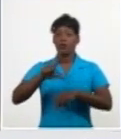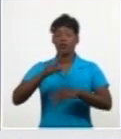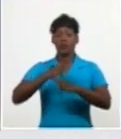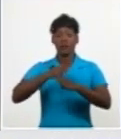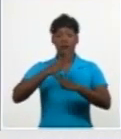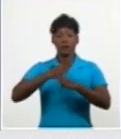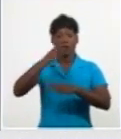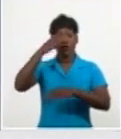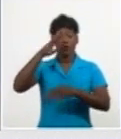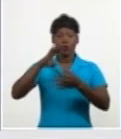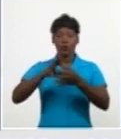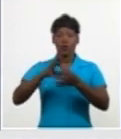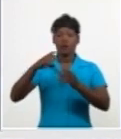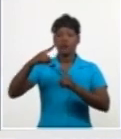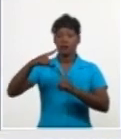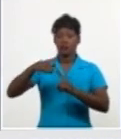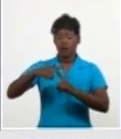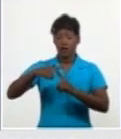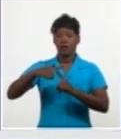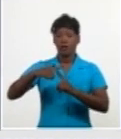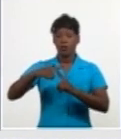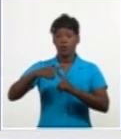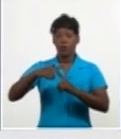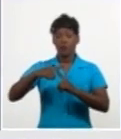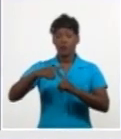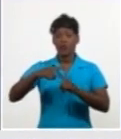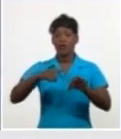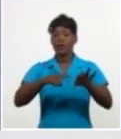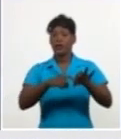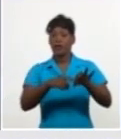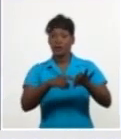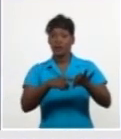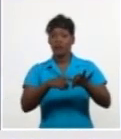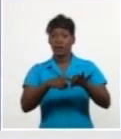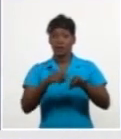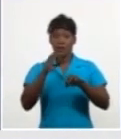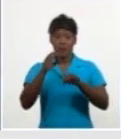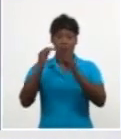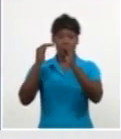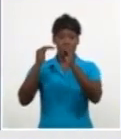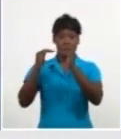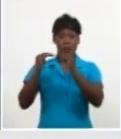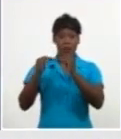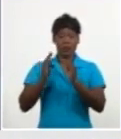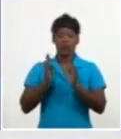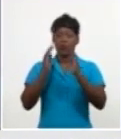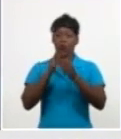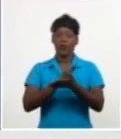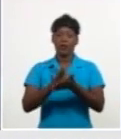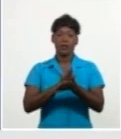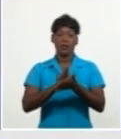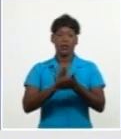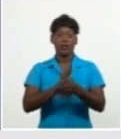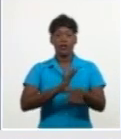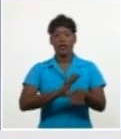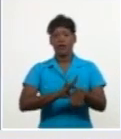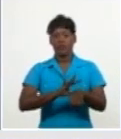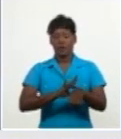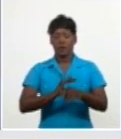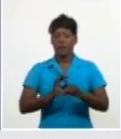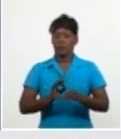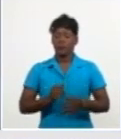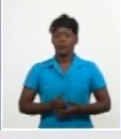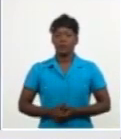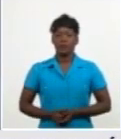Guantánamo, and the Isle of Youth Special Municipality. The incidence rate in our